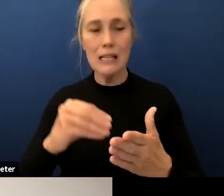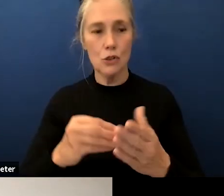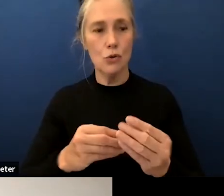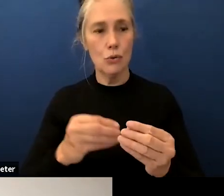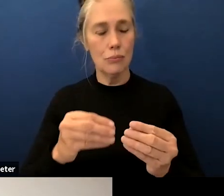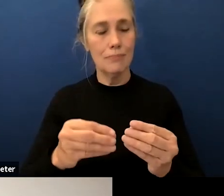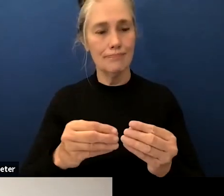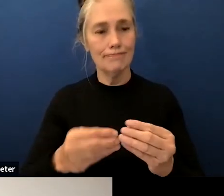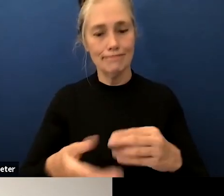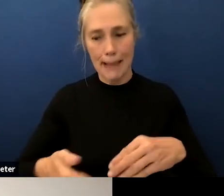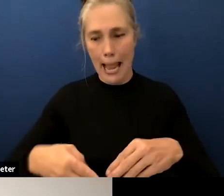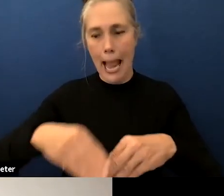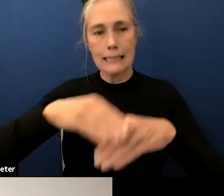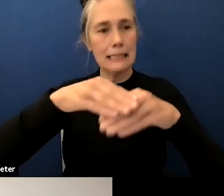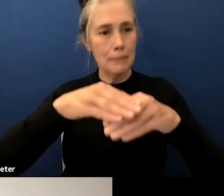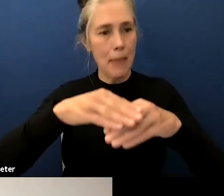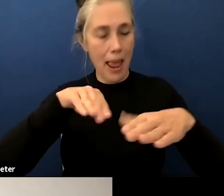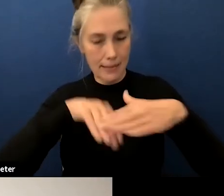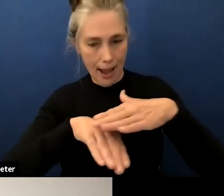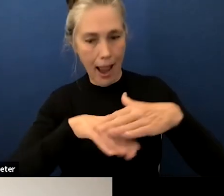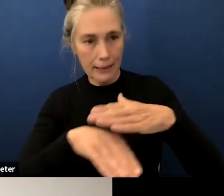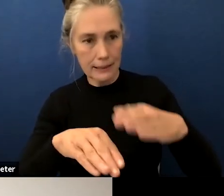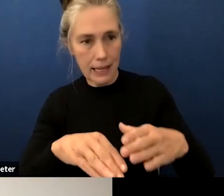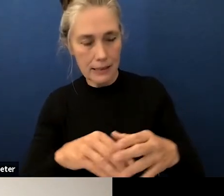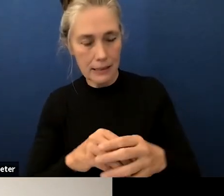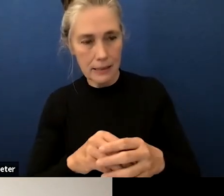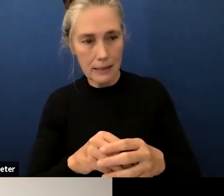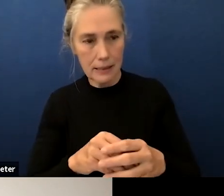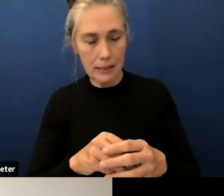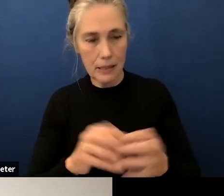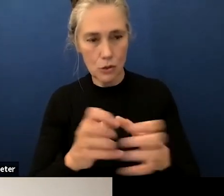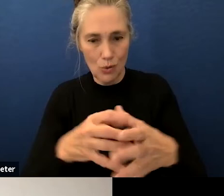could put it up please on the screen